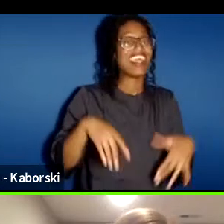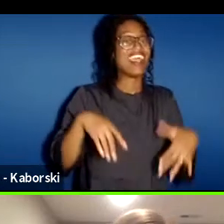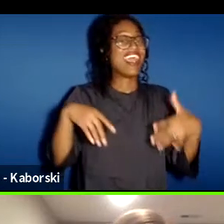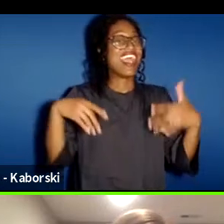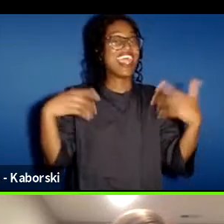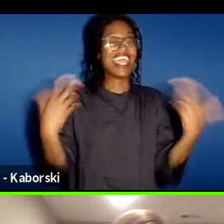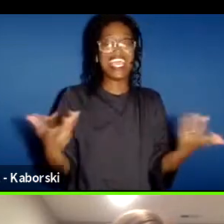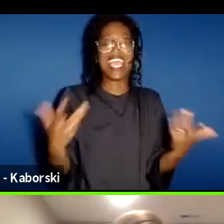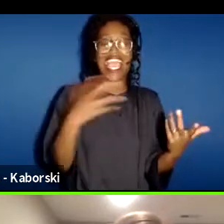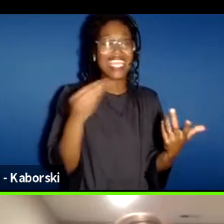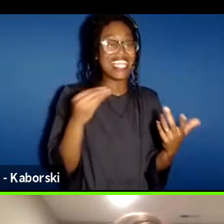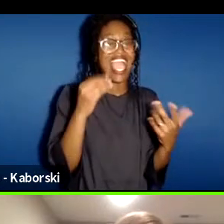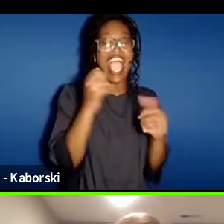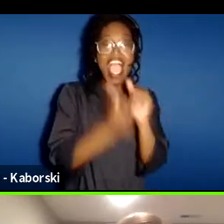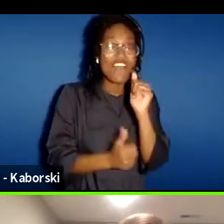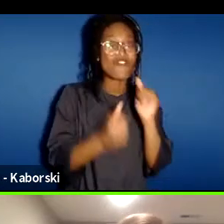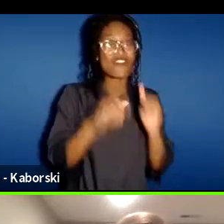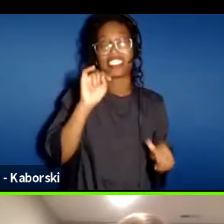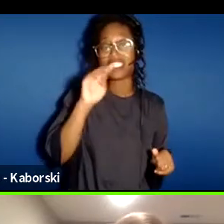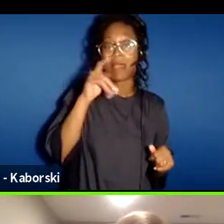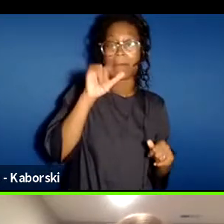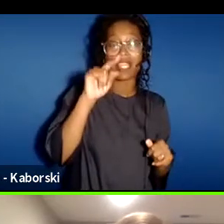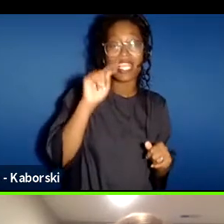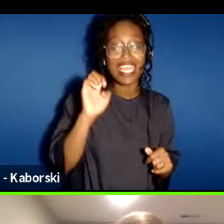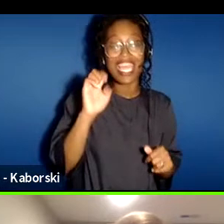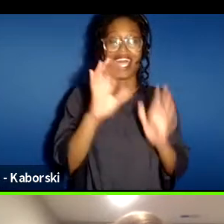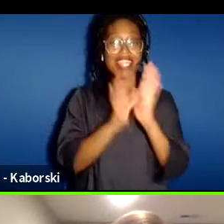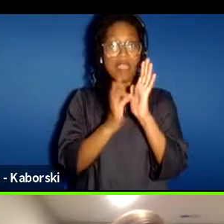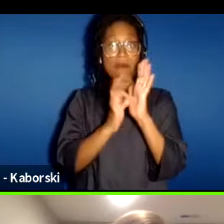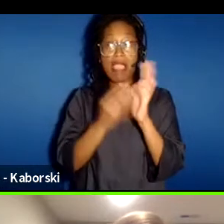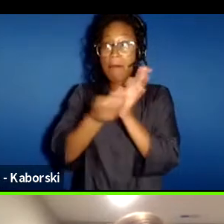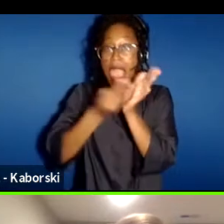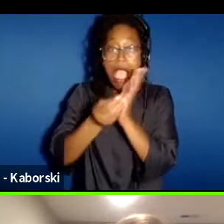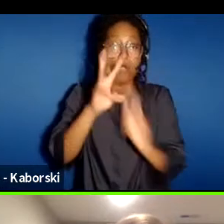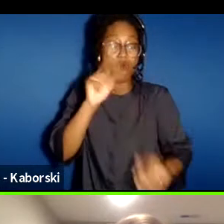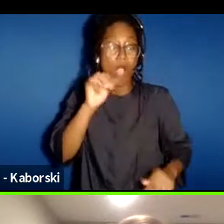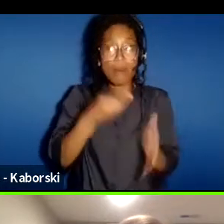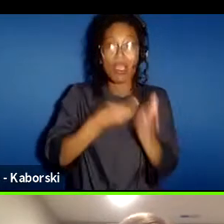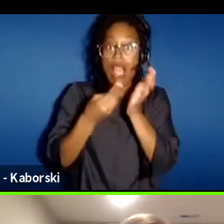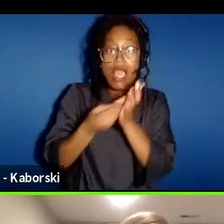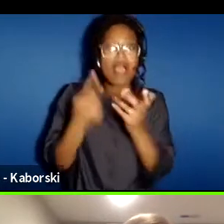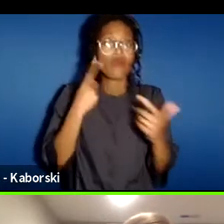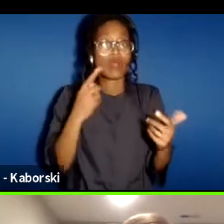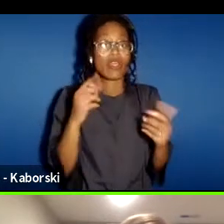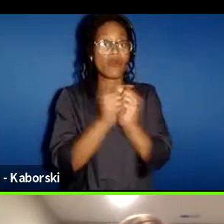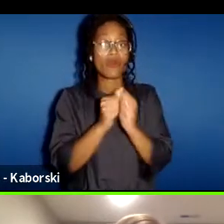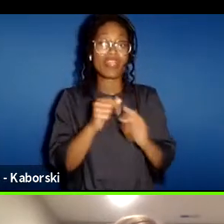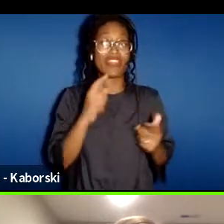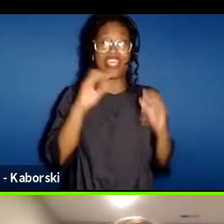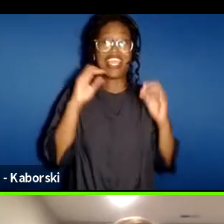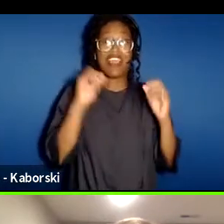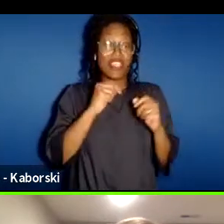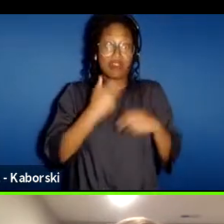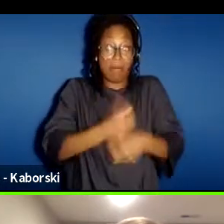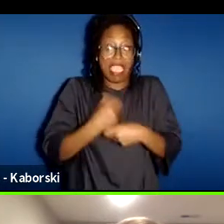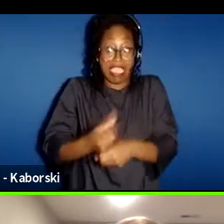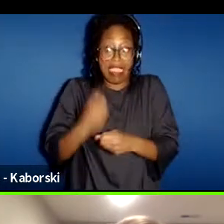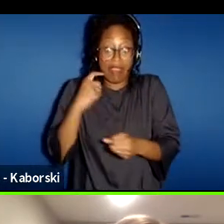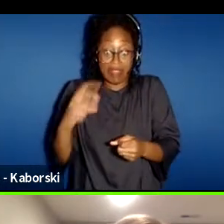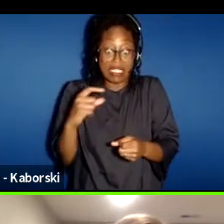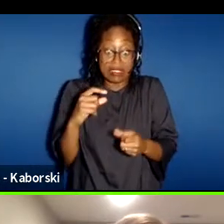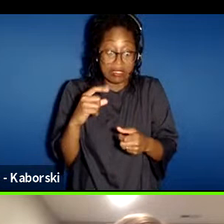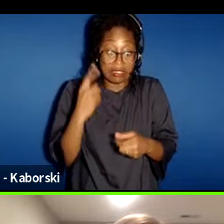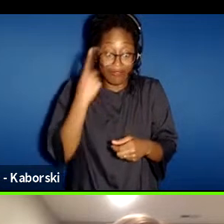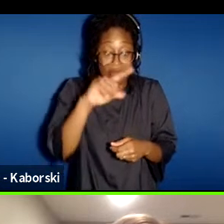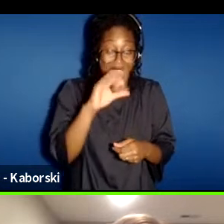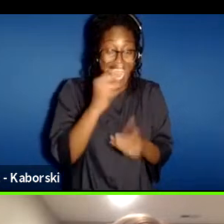Avery template labels because we're cranking out this hand sanitizer at Evan Williams Bourbon Experience with no labels. So I think that's